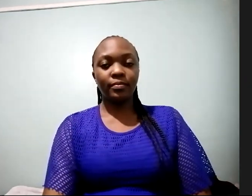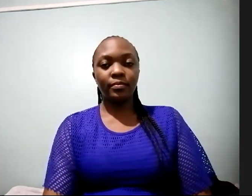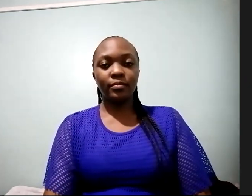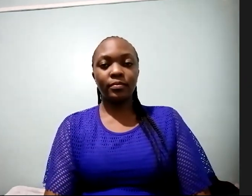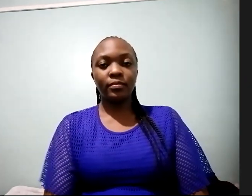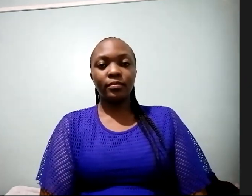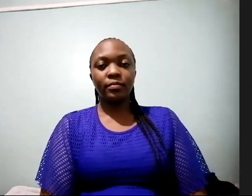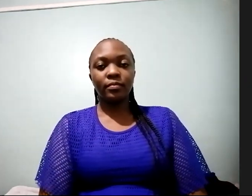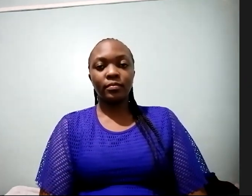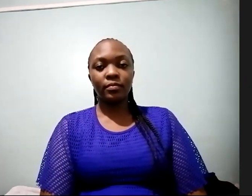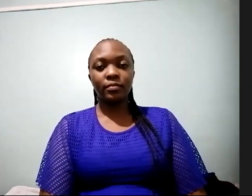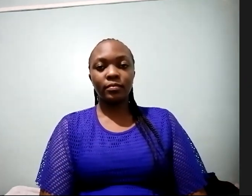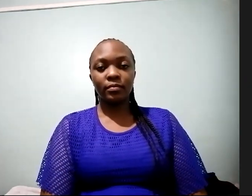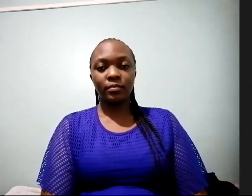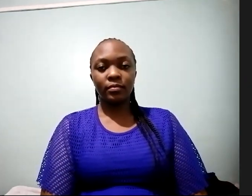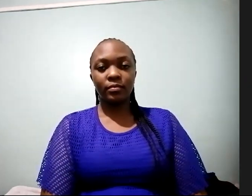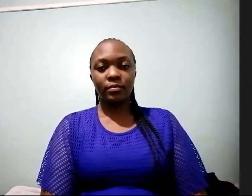me? Yes, I can hear you.